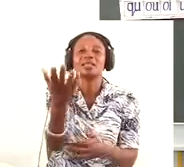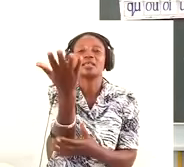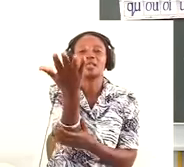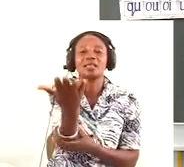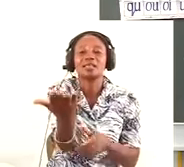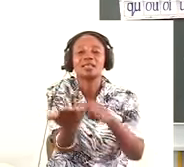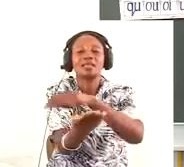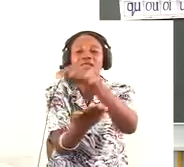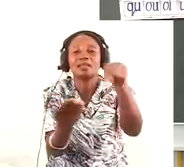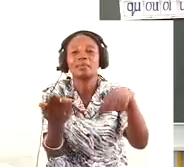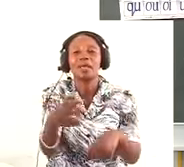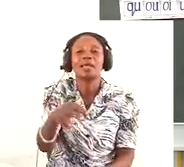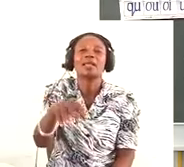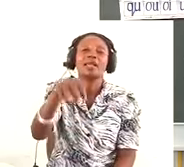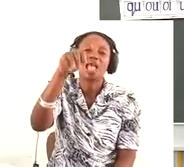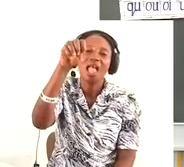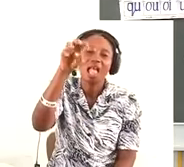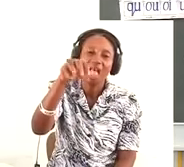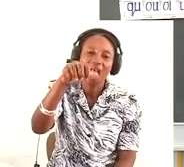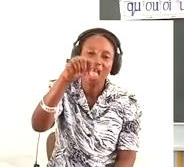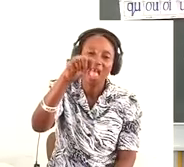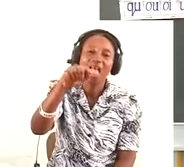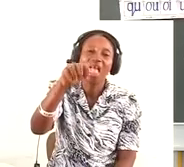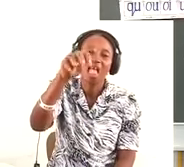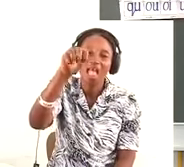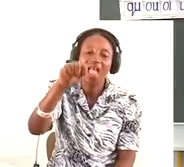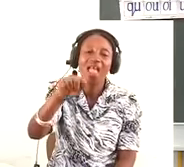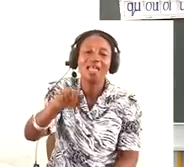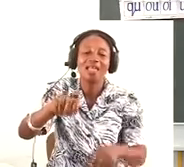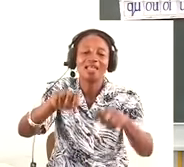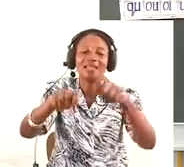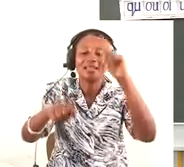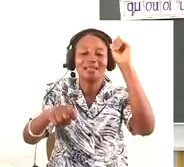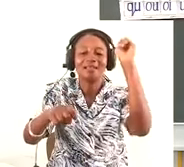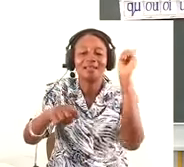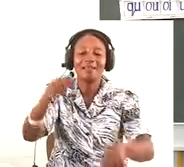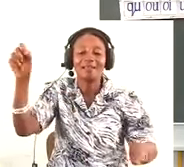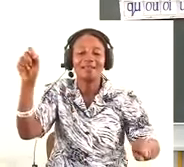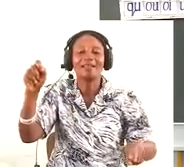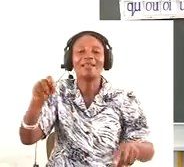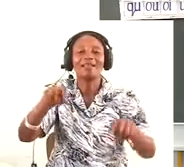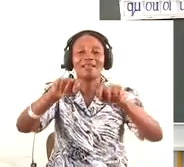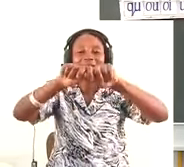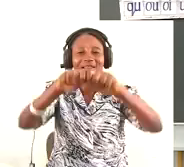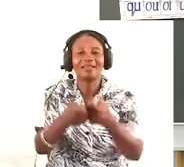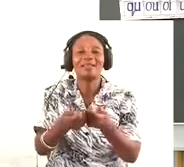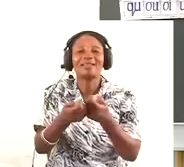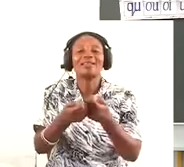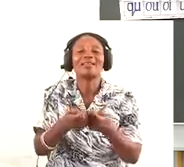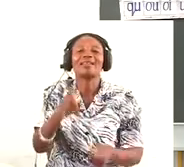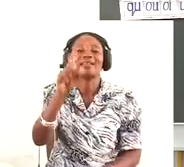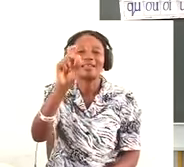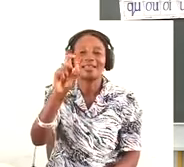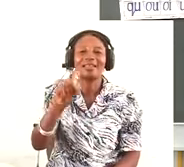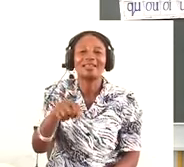eh. Eggs in the pan, eh, eh, eh. Crack the egg like this, eh. We try it